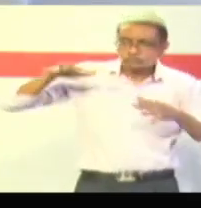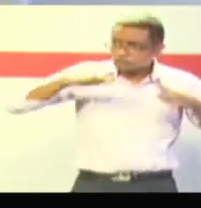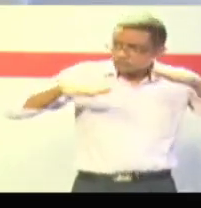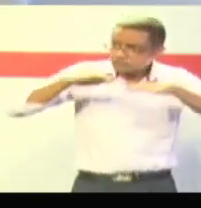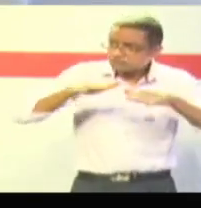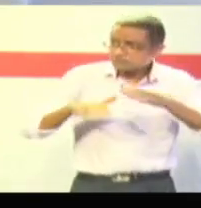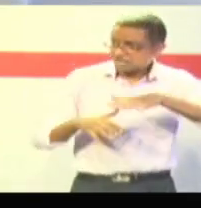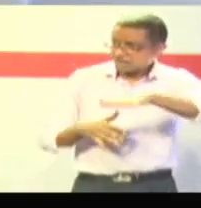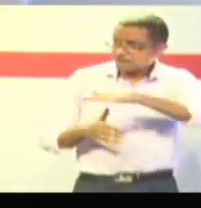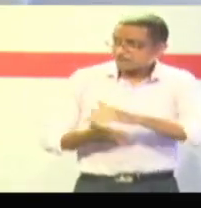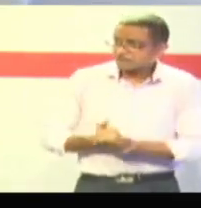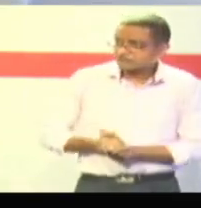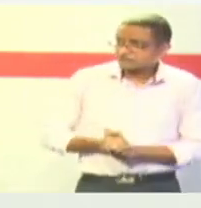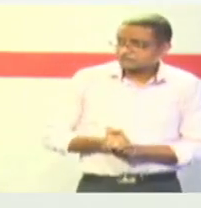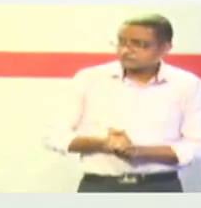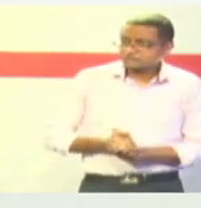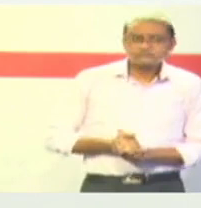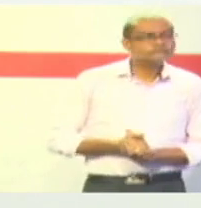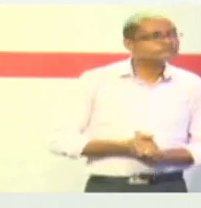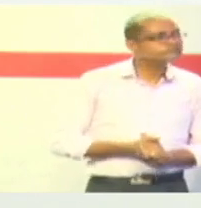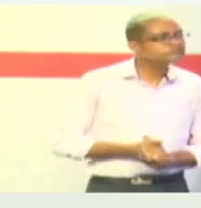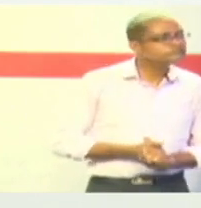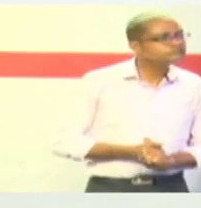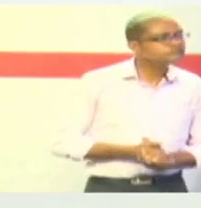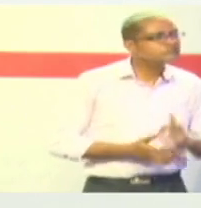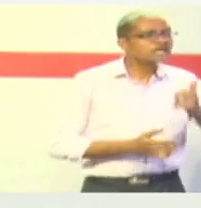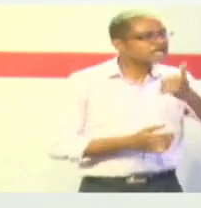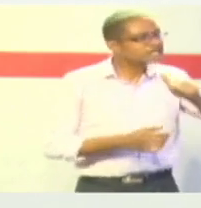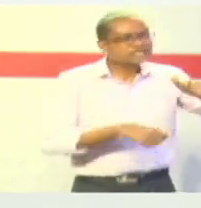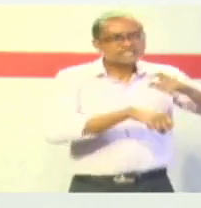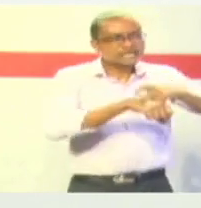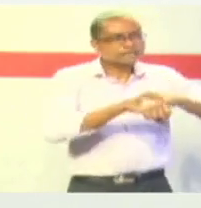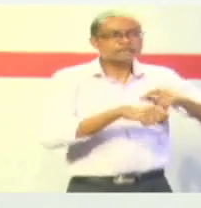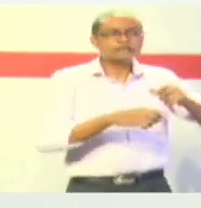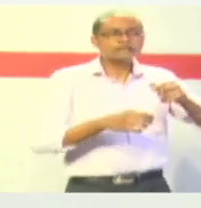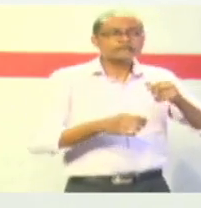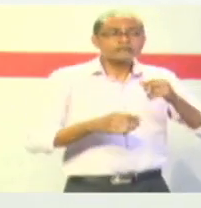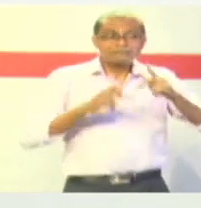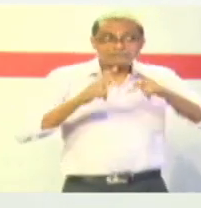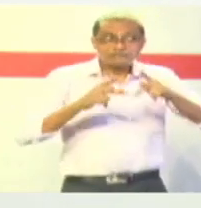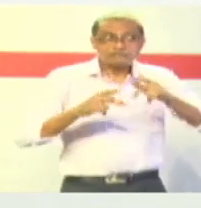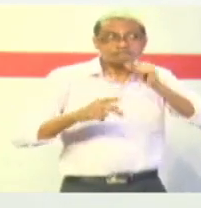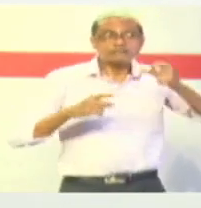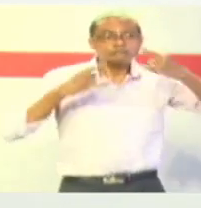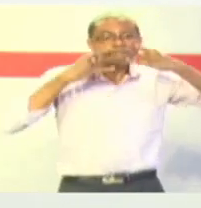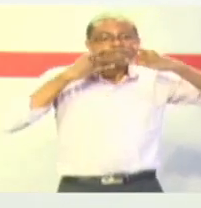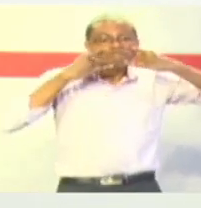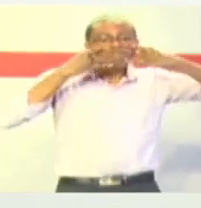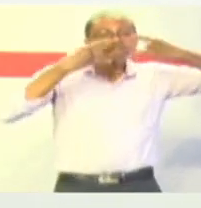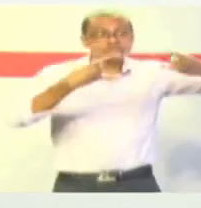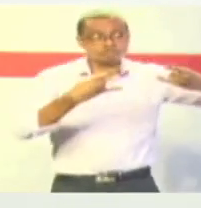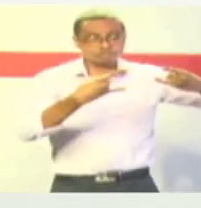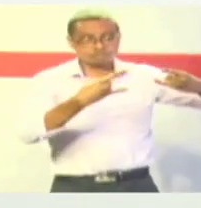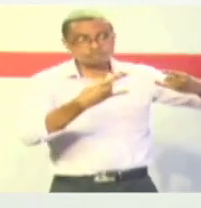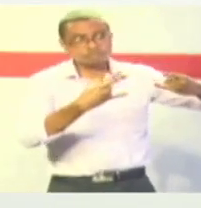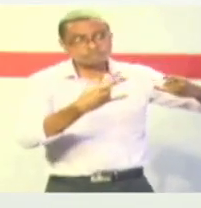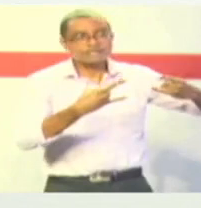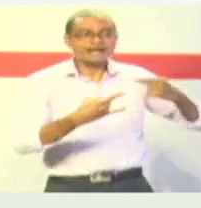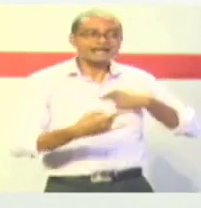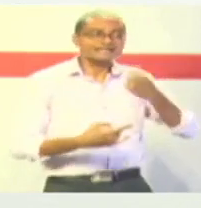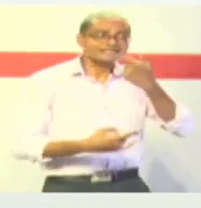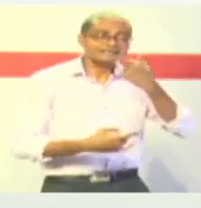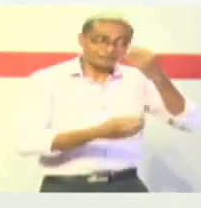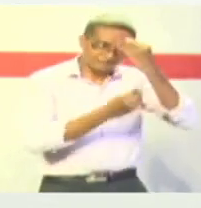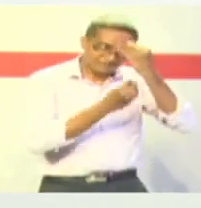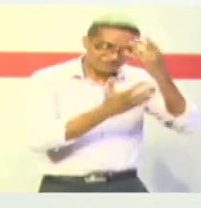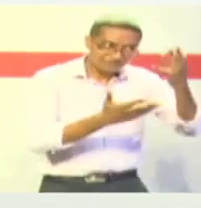hit the nail on the head there. I think any circumstance where you have your mask not being worn, and that's why what I said previously,